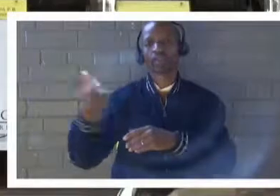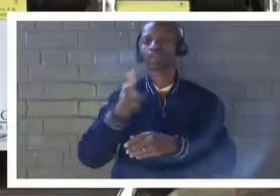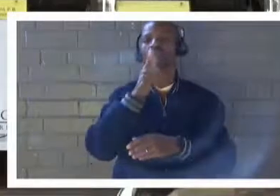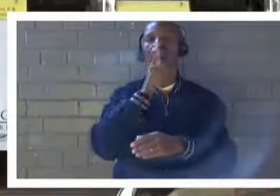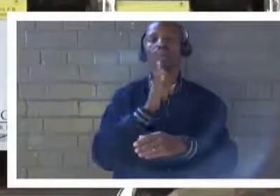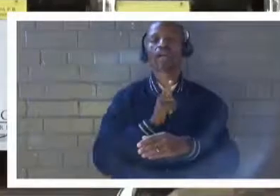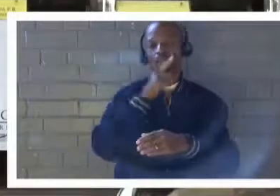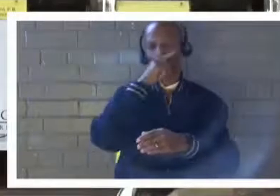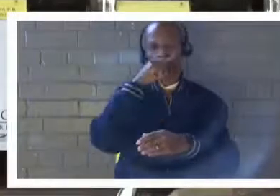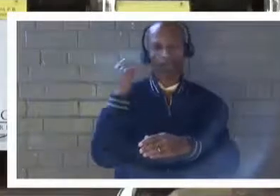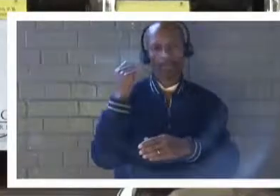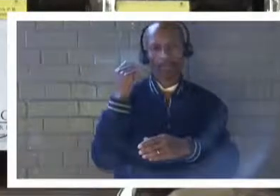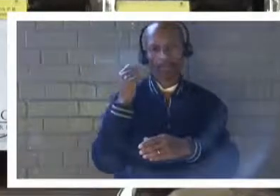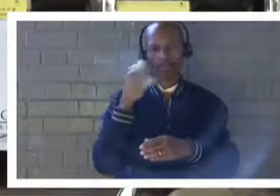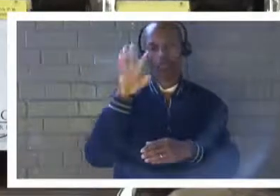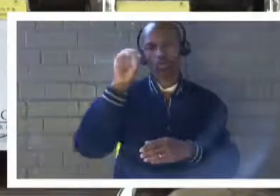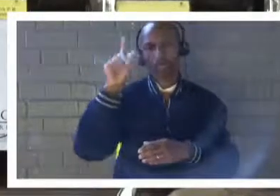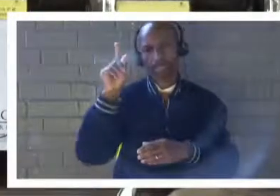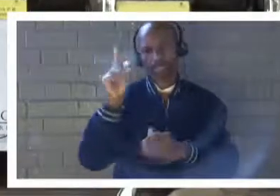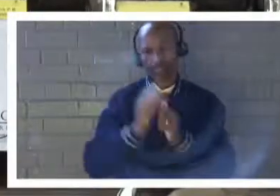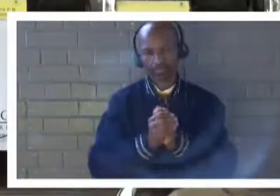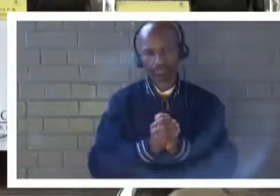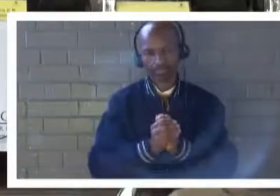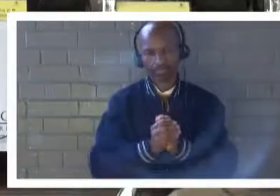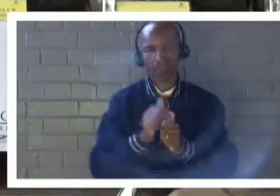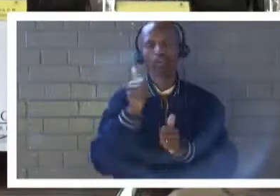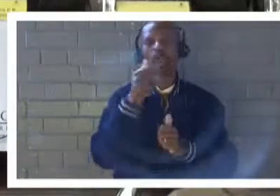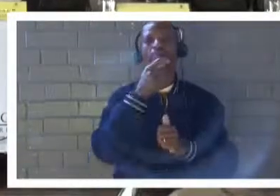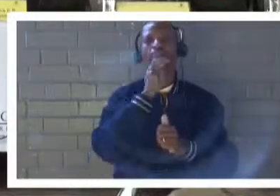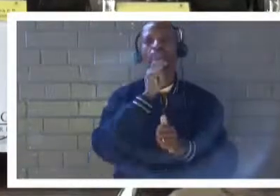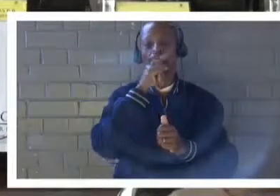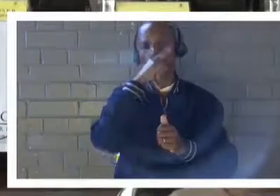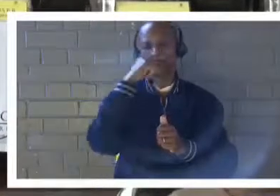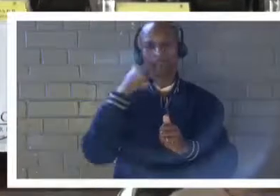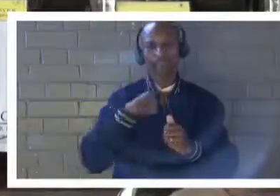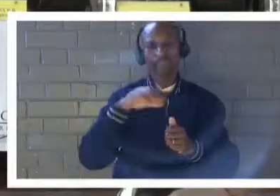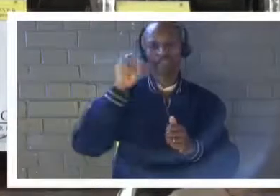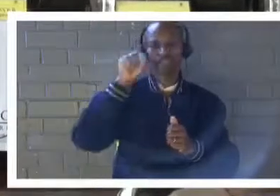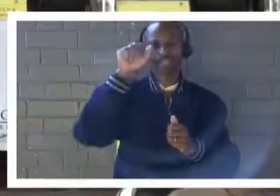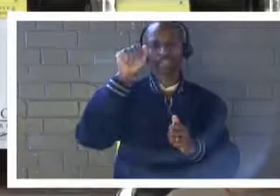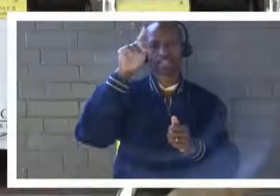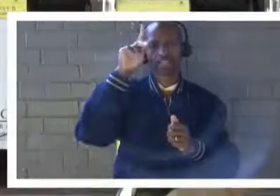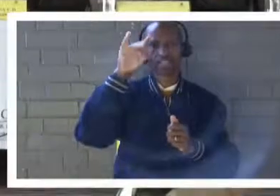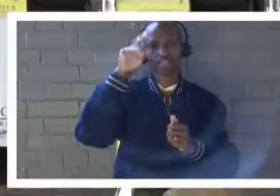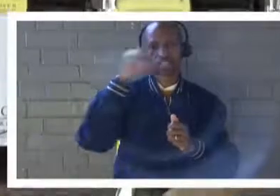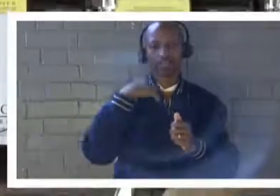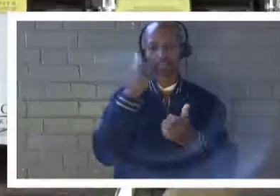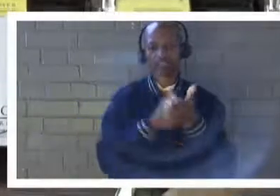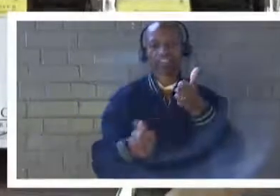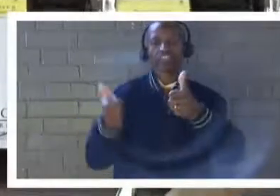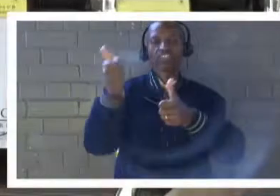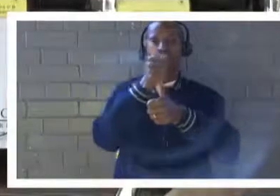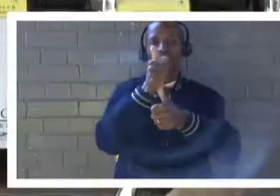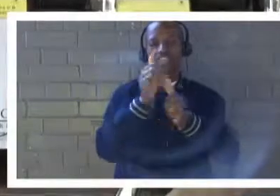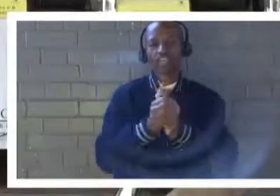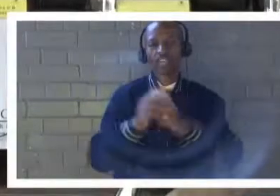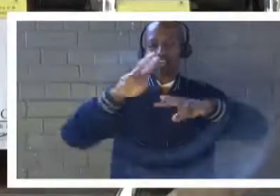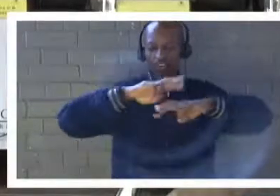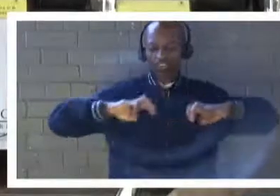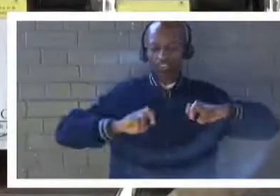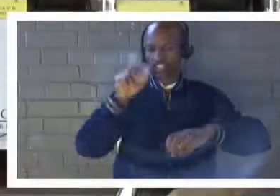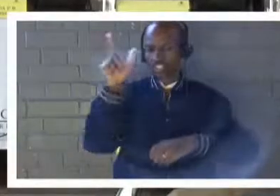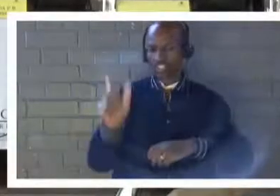introduce themselves. Okay. Good morning. My name is Ekina Ningweli. I'm the senior researcher supporting the